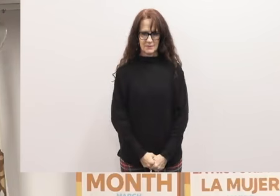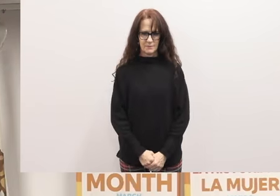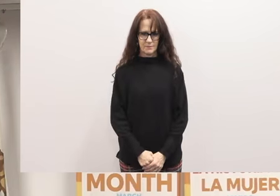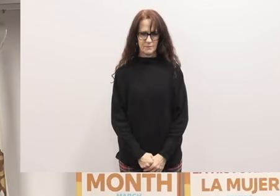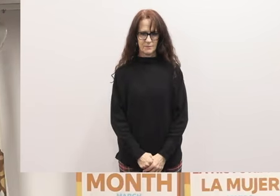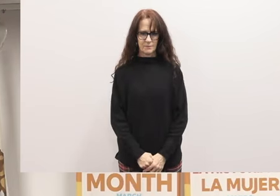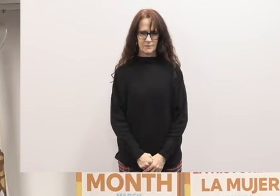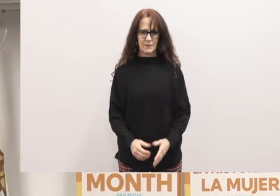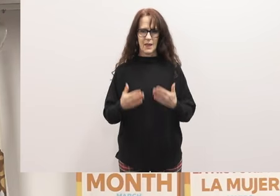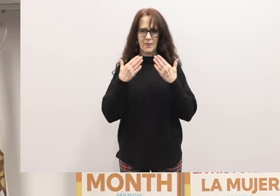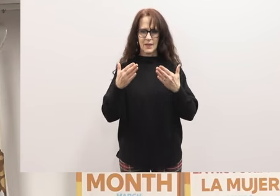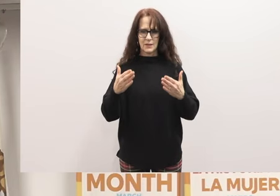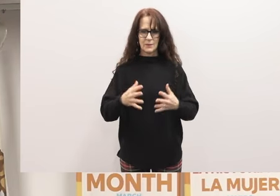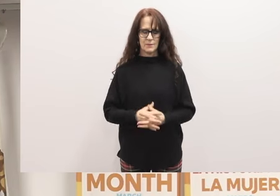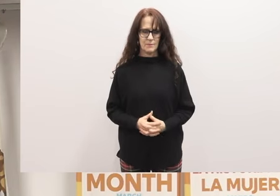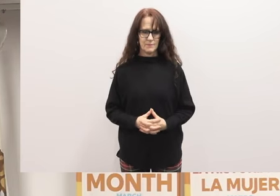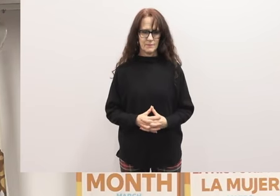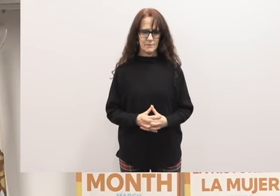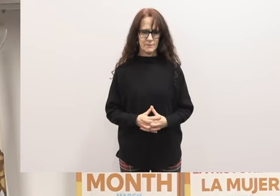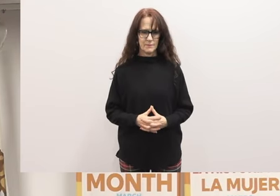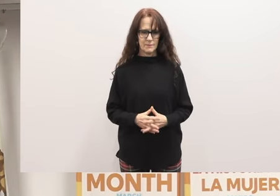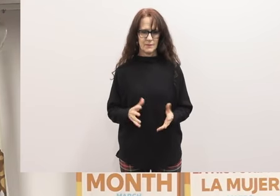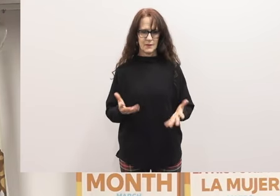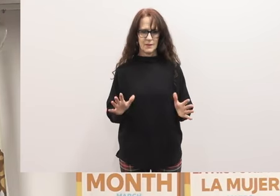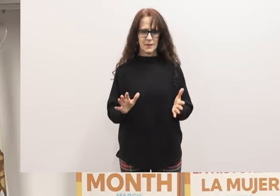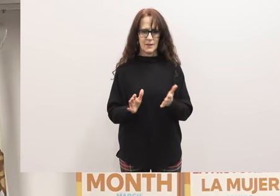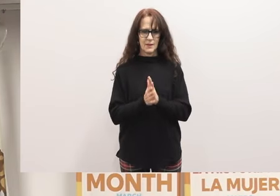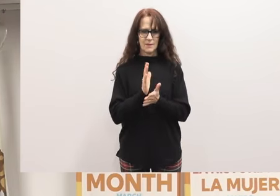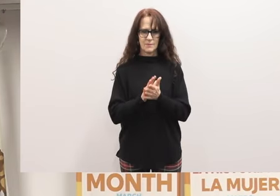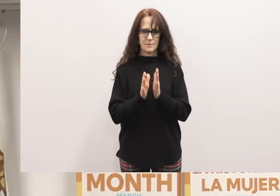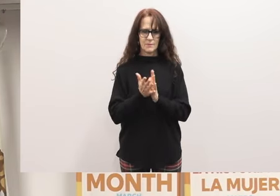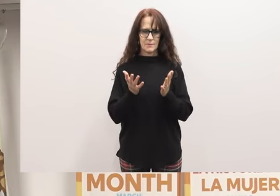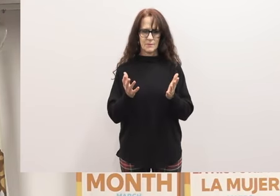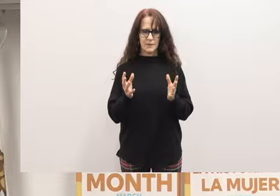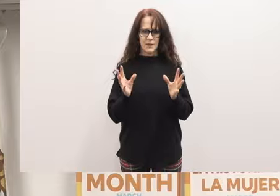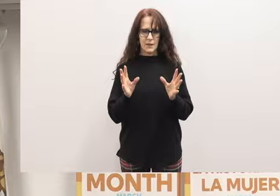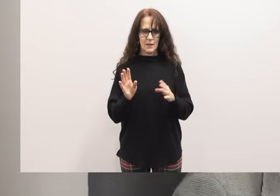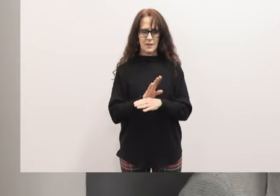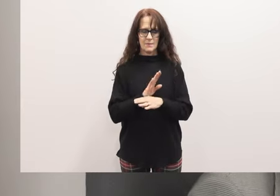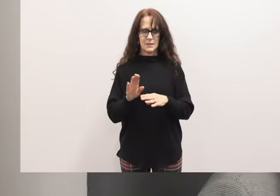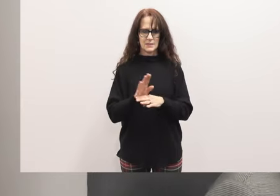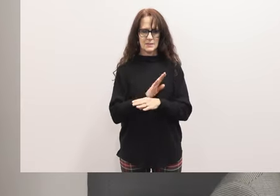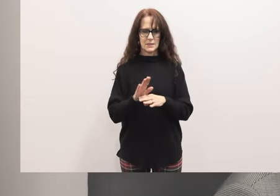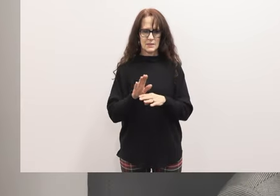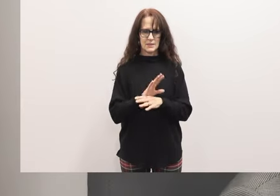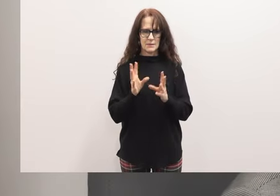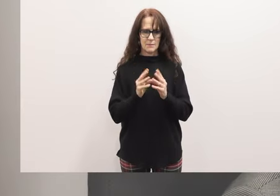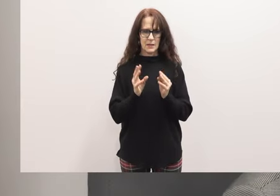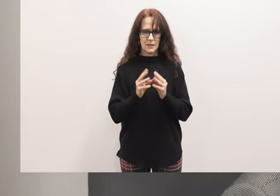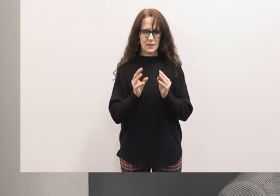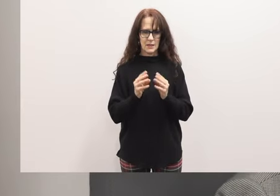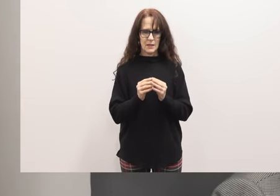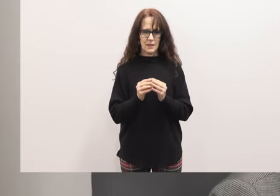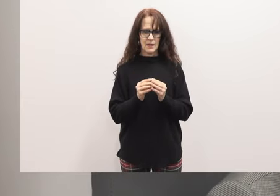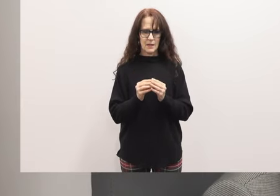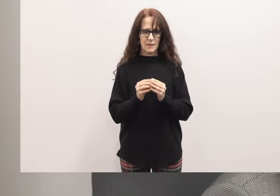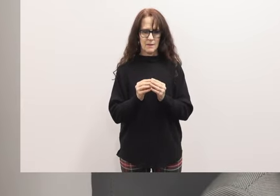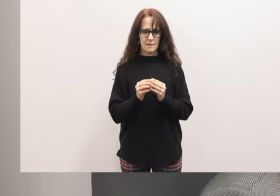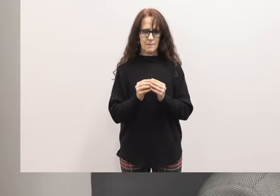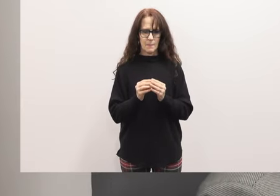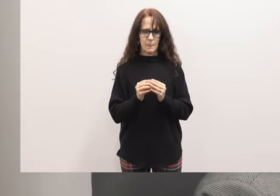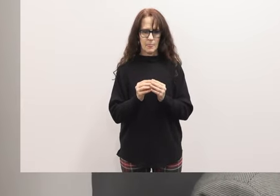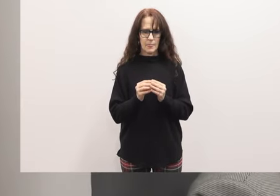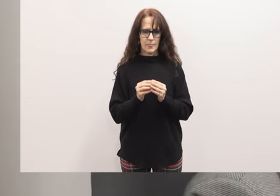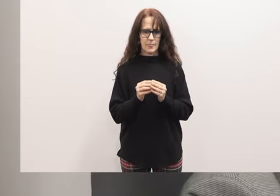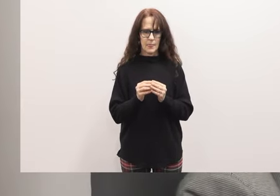Thank you. And that concludes the business of this meeting.